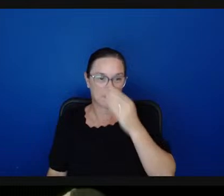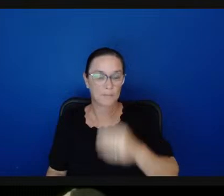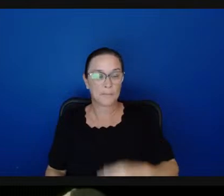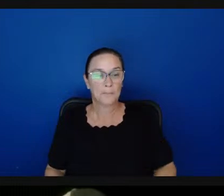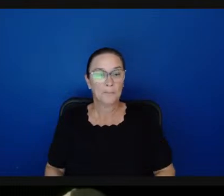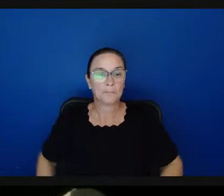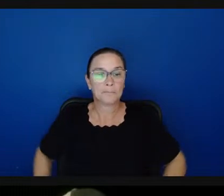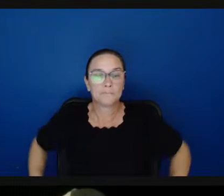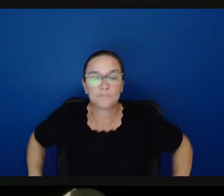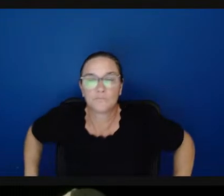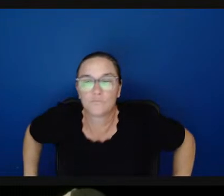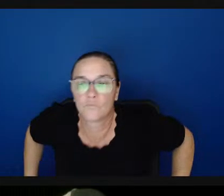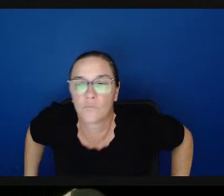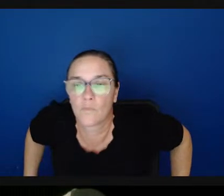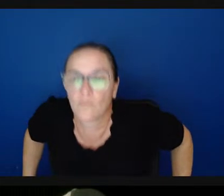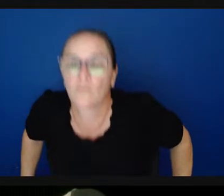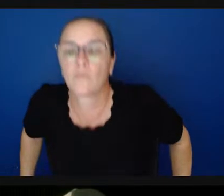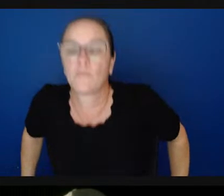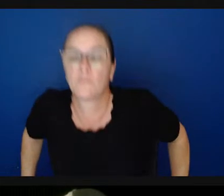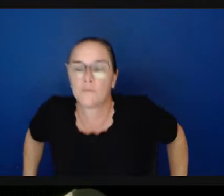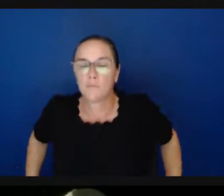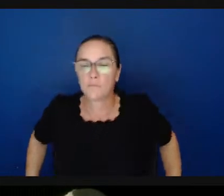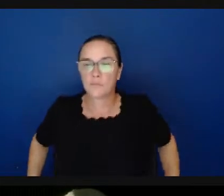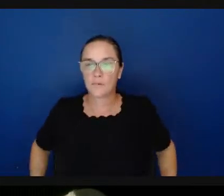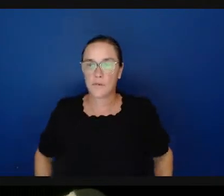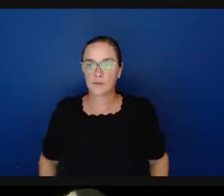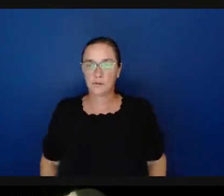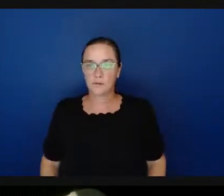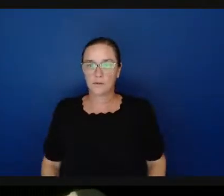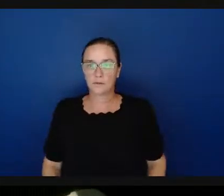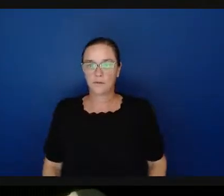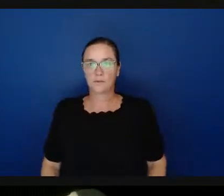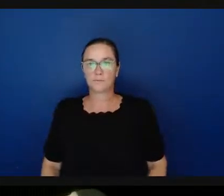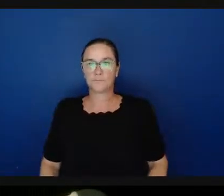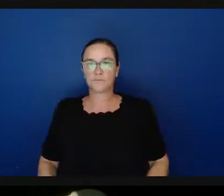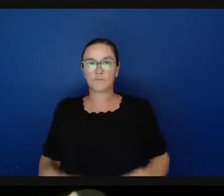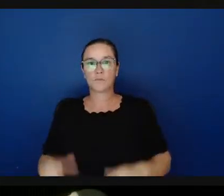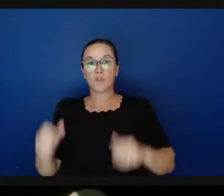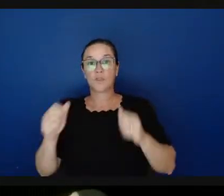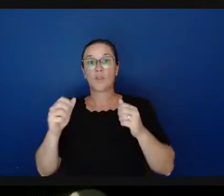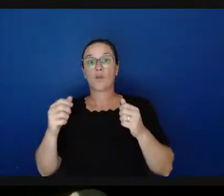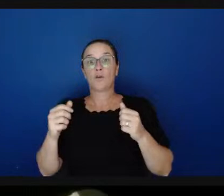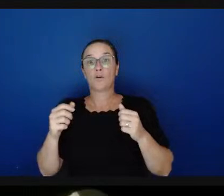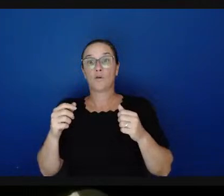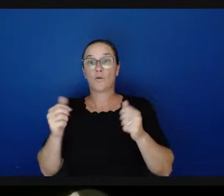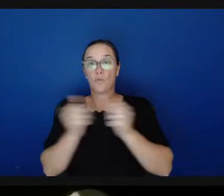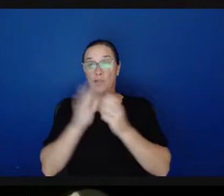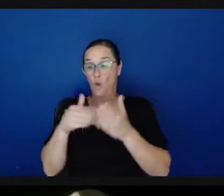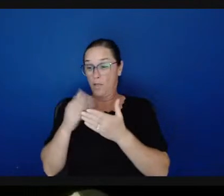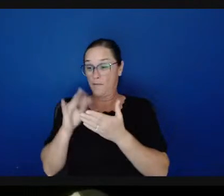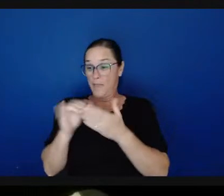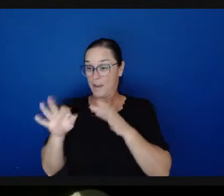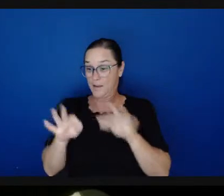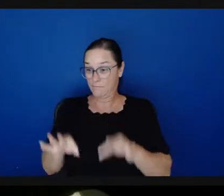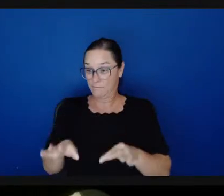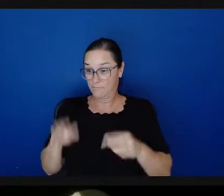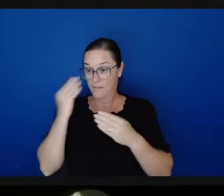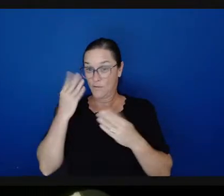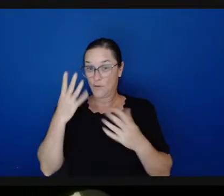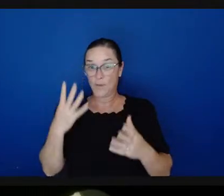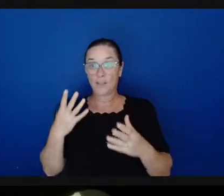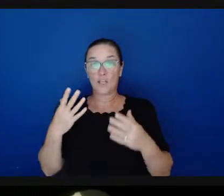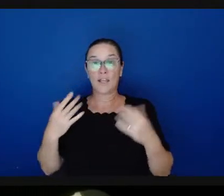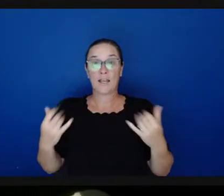the most probable window of time for that to occur. So with all that said, if they got that good at it, that's why it's interesting to come to